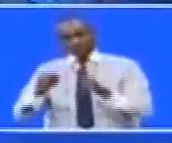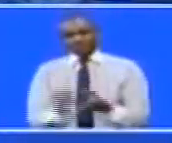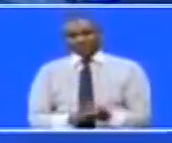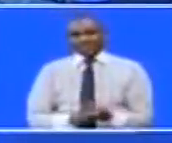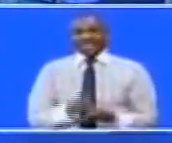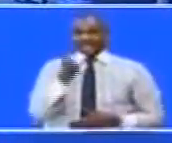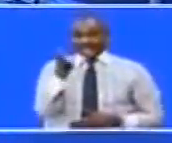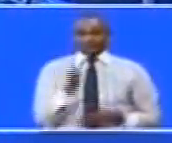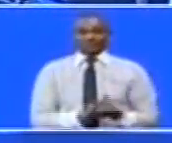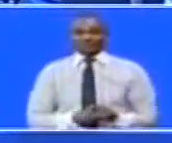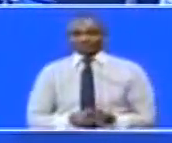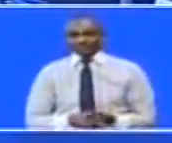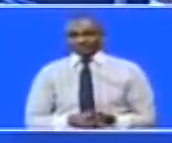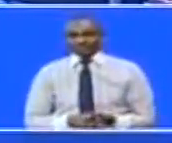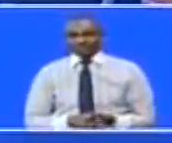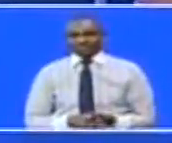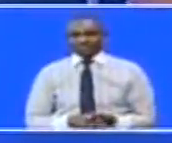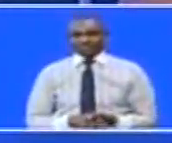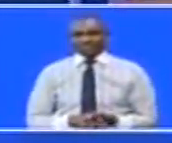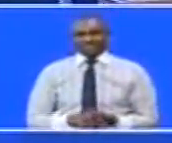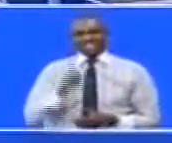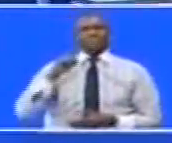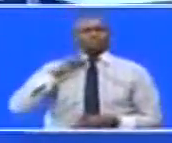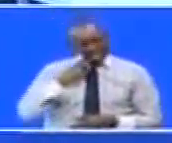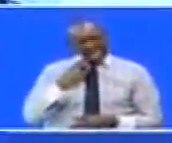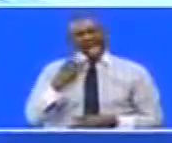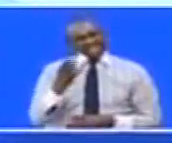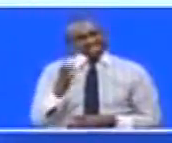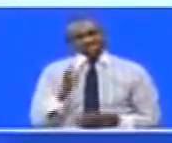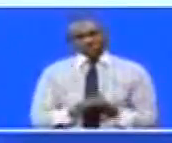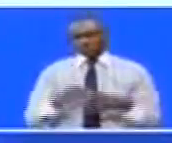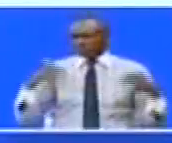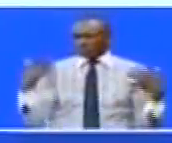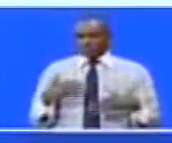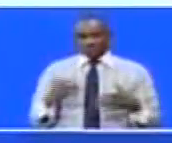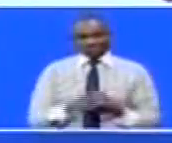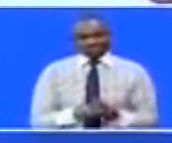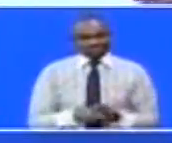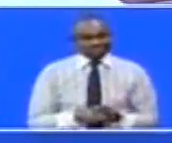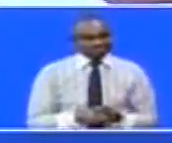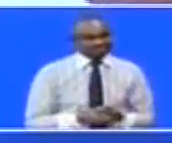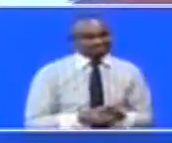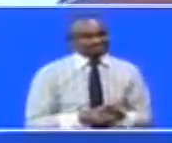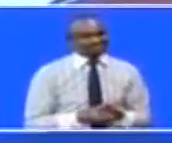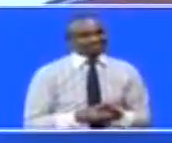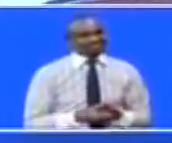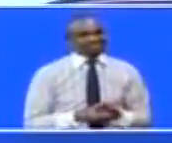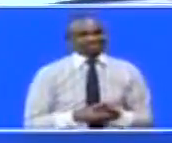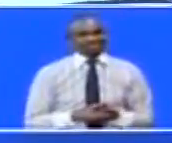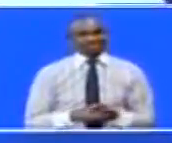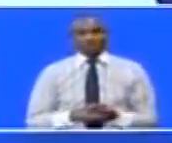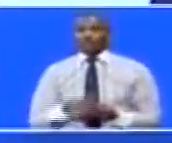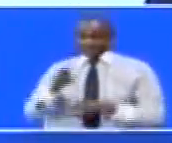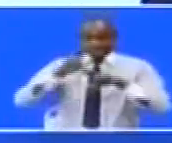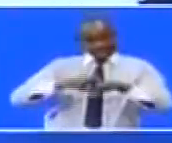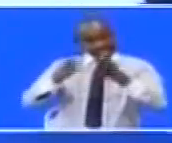as I enjoy my mug cake, which is so delicious. Okay, do I have to sit? Yeah. Of course you have to sit. Okay, so